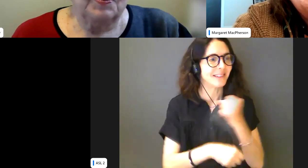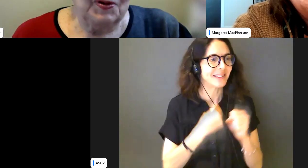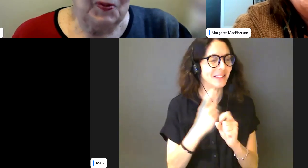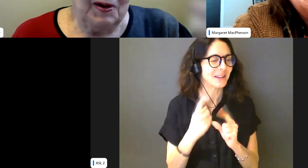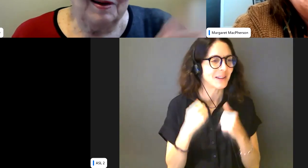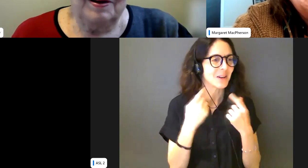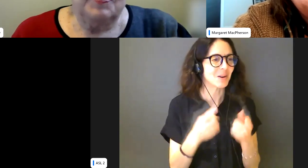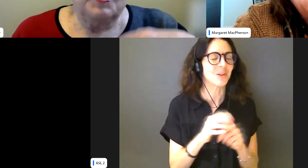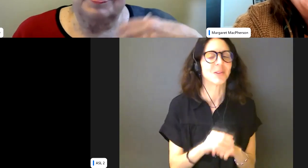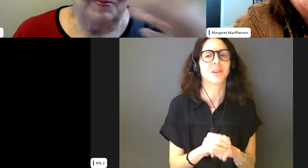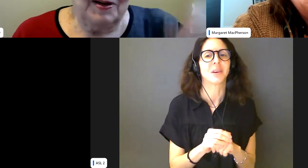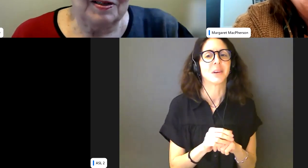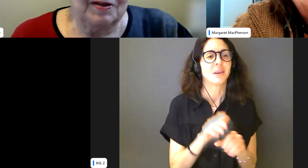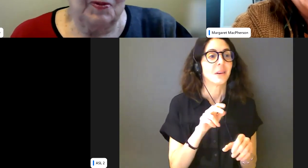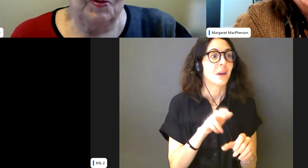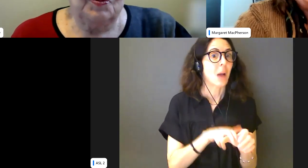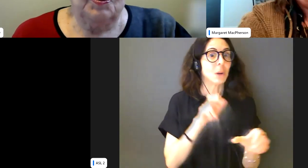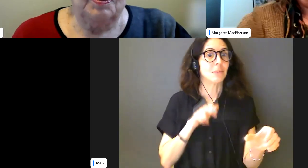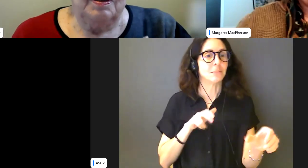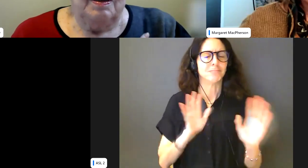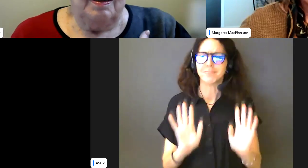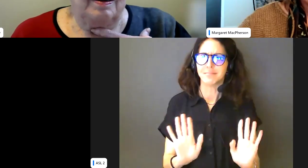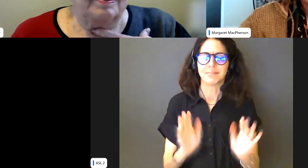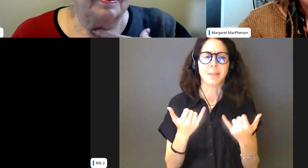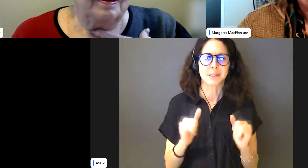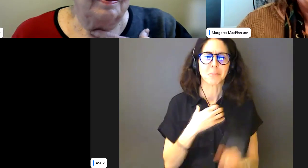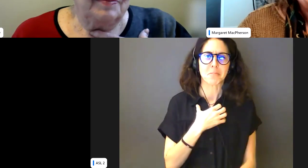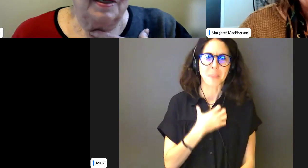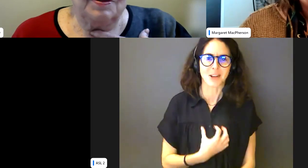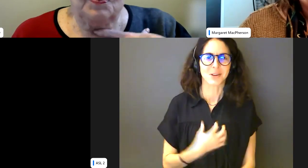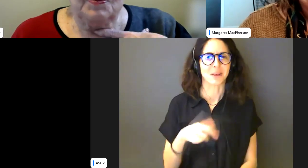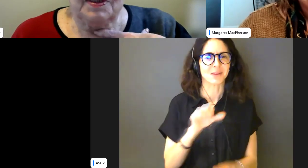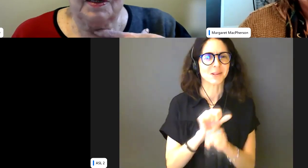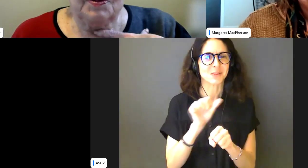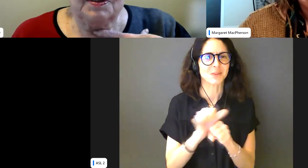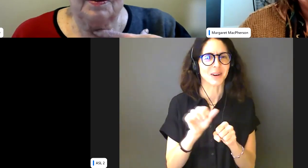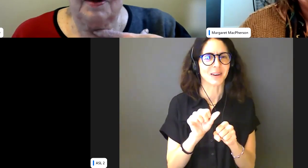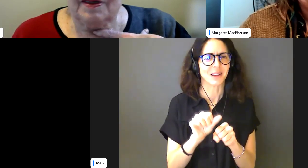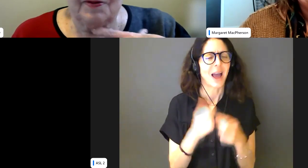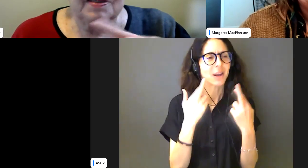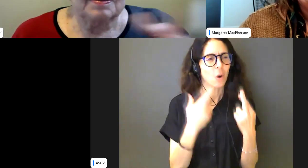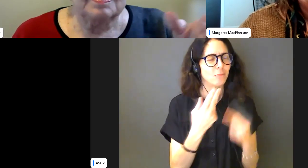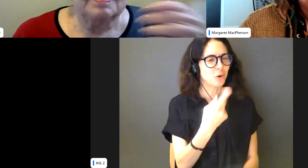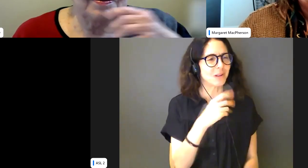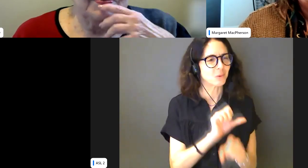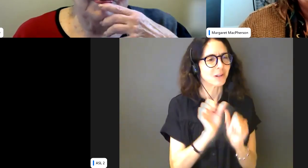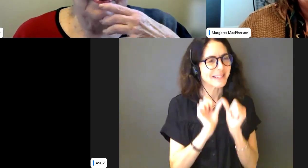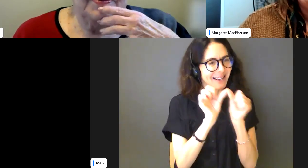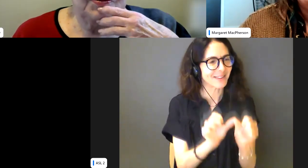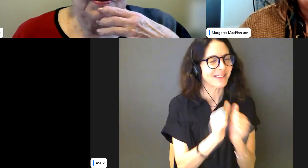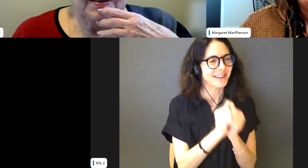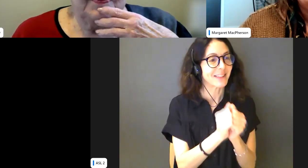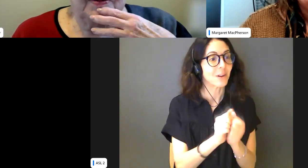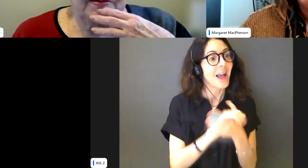not going away. I'm still passionate about the work, and I'd hope that we can work together. And congratulations on